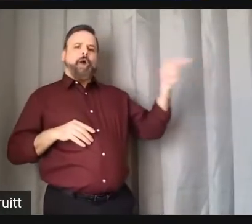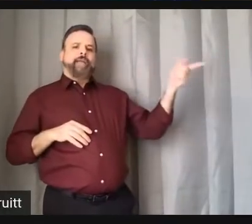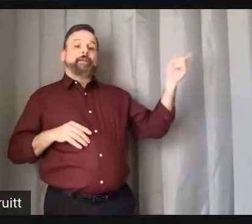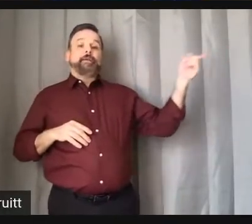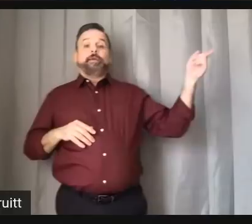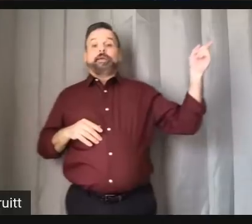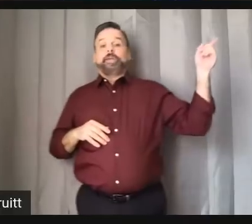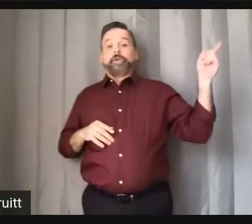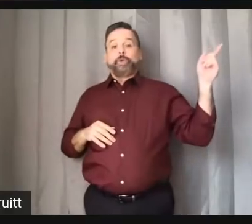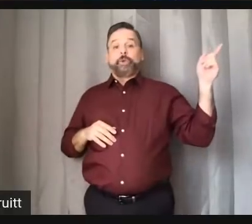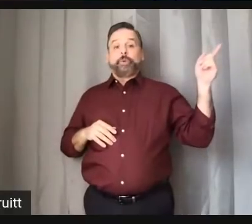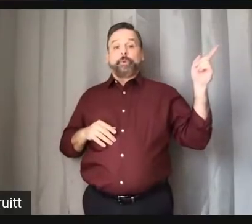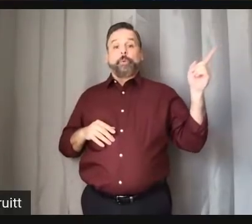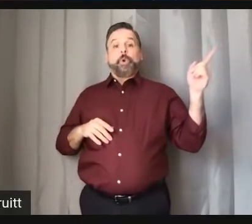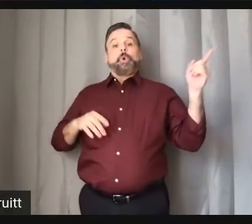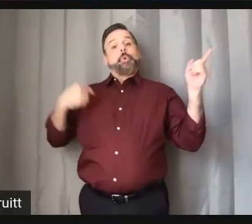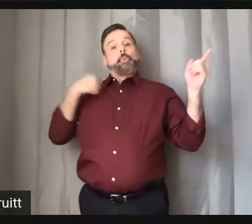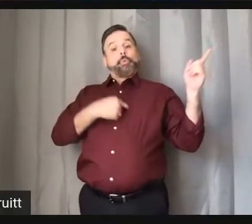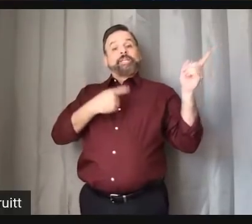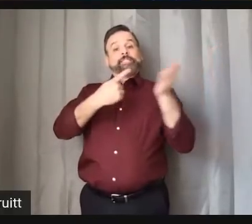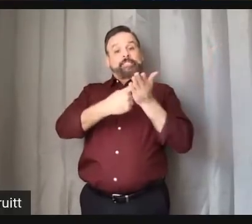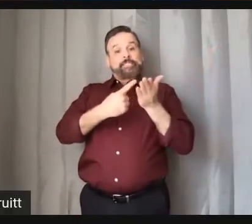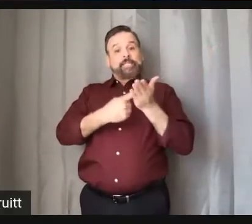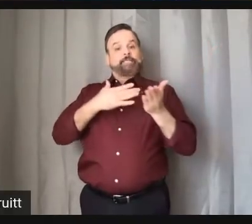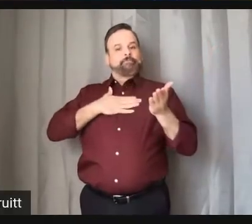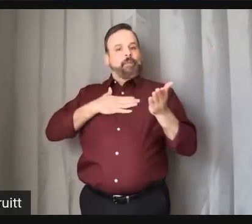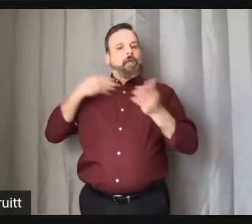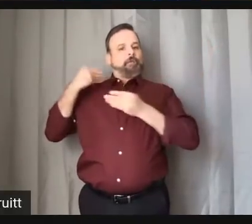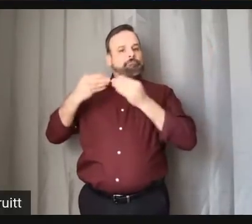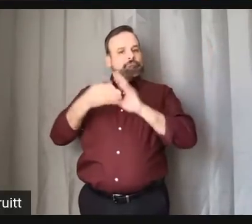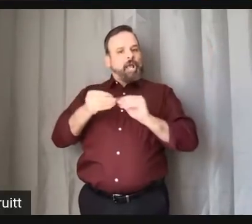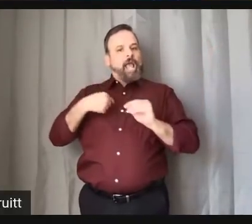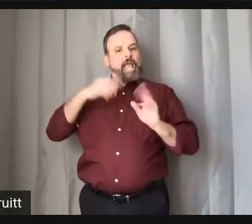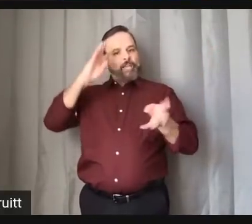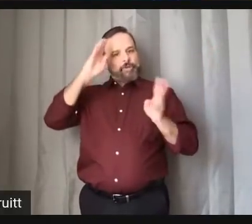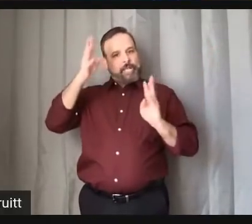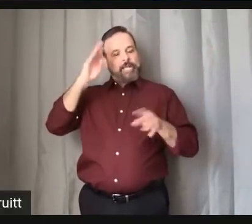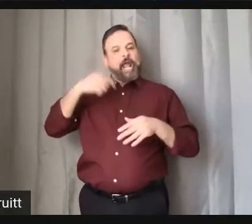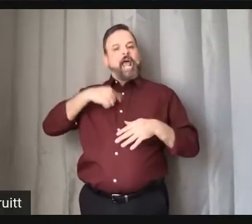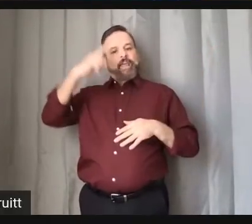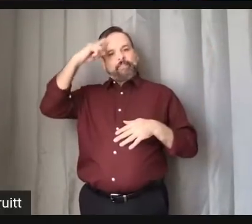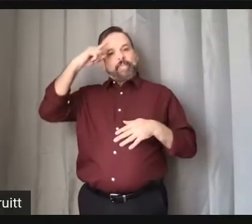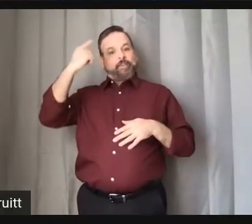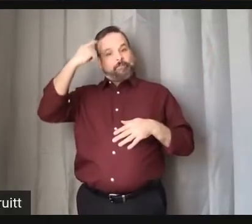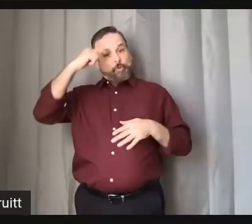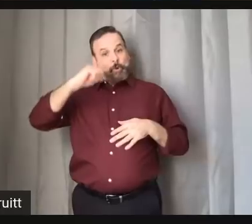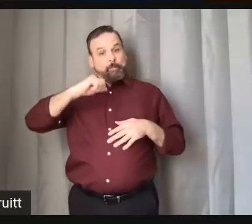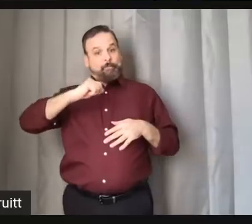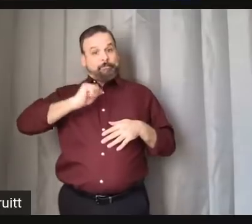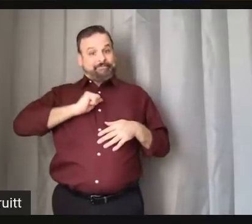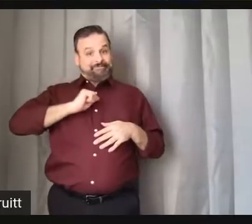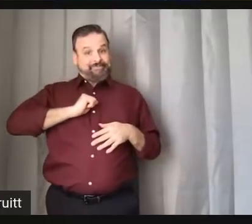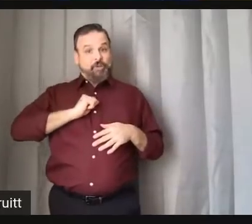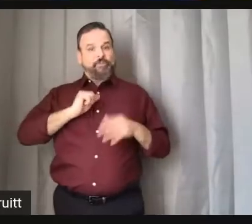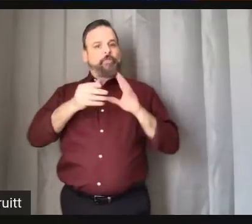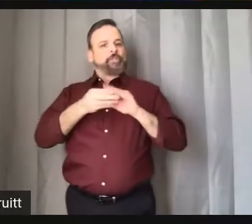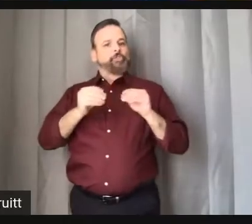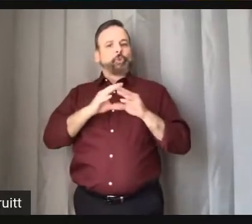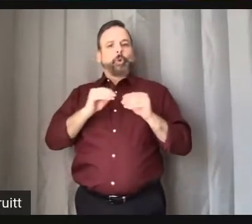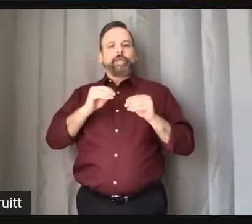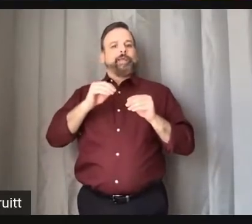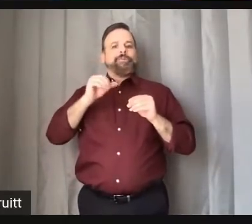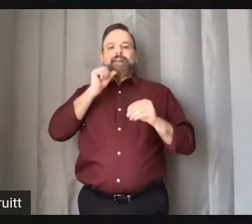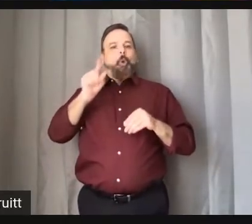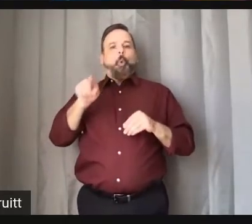bit about the folklore that I created. I think for me, the story had to be more than just that, you